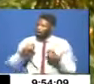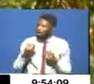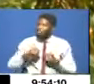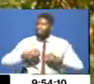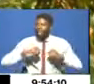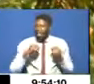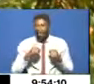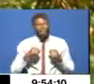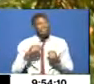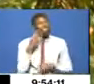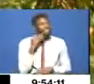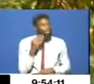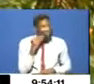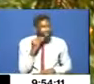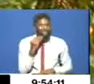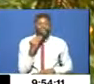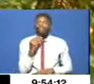experience.